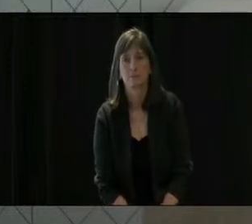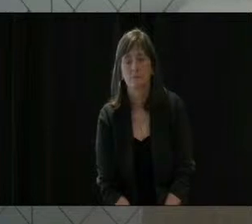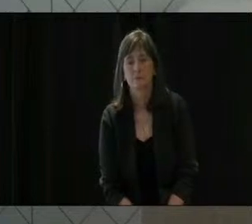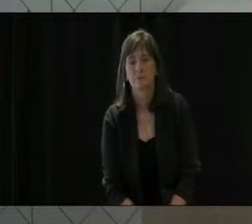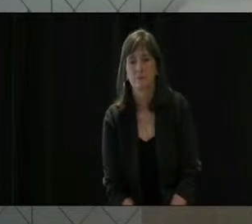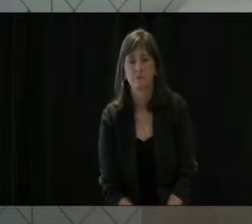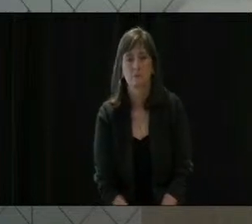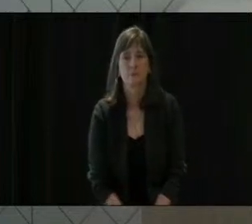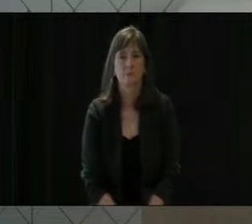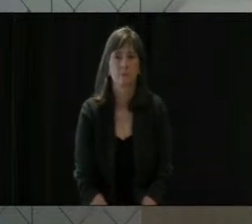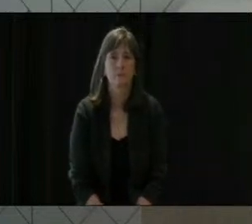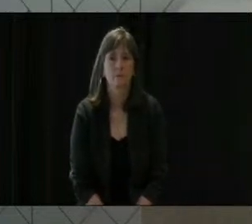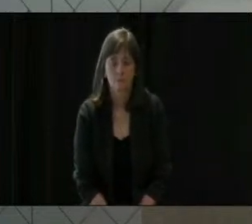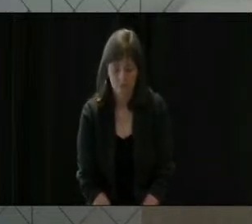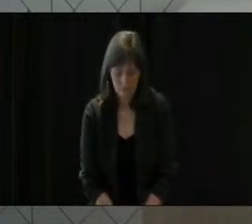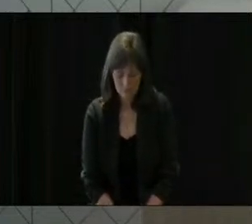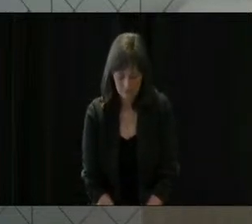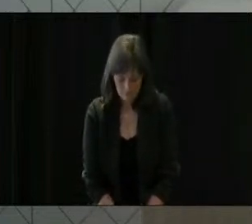la province.